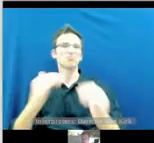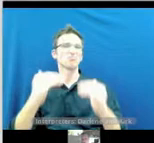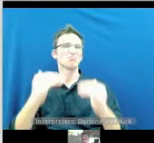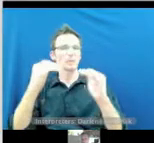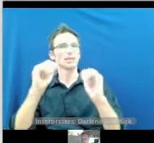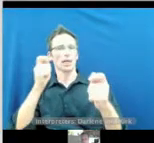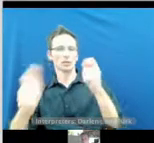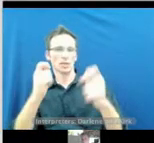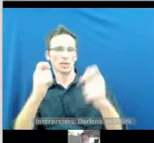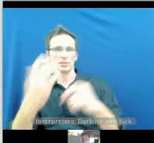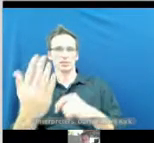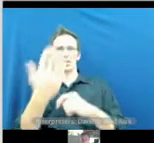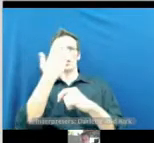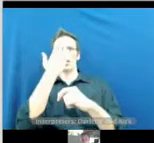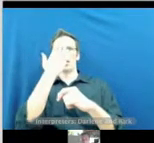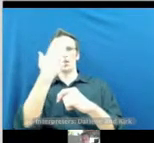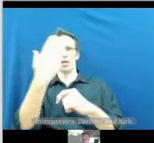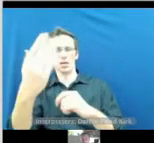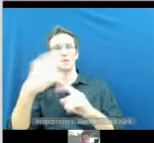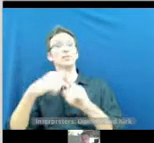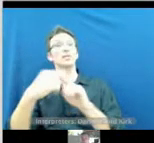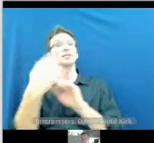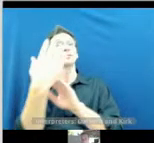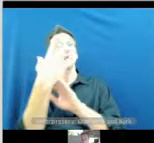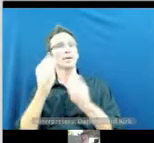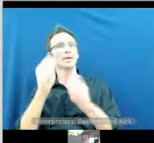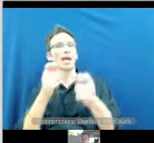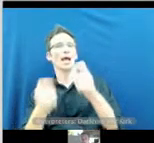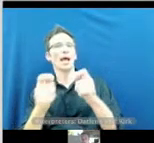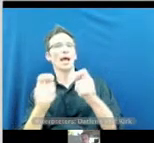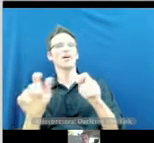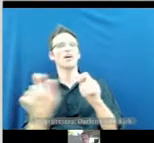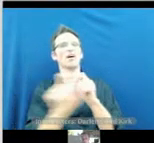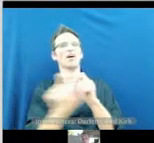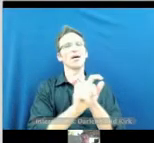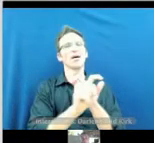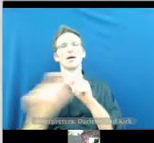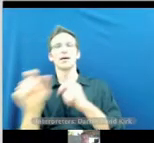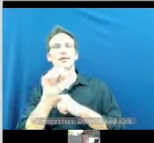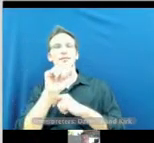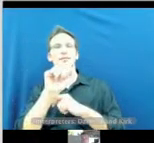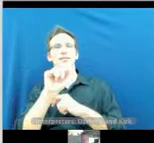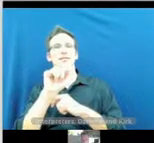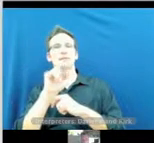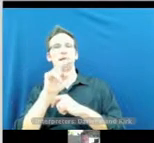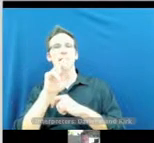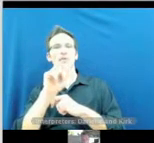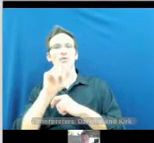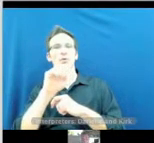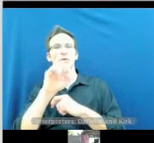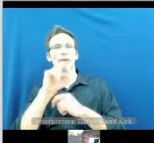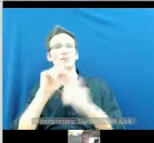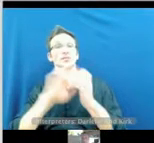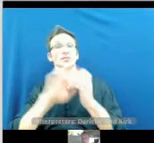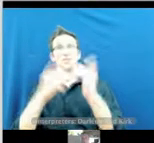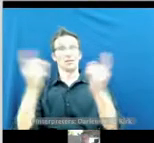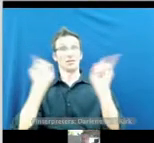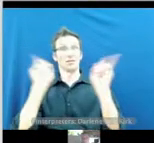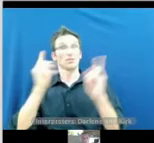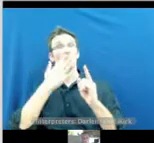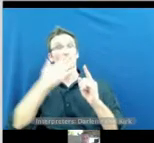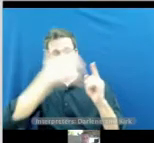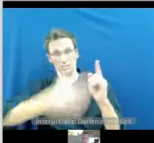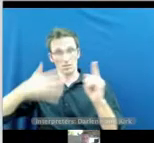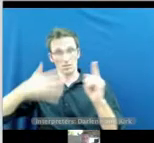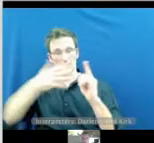adjust your own saturation on the camera to make the contrast better and adjust that way. But what we